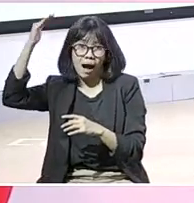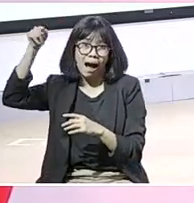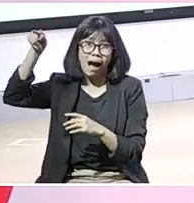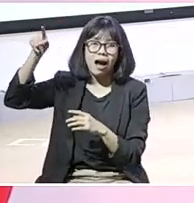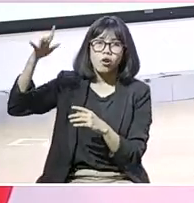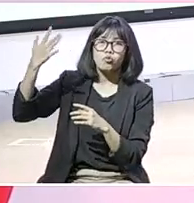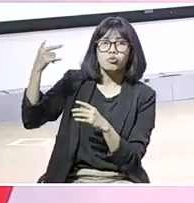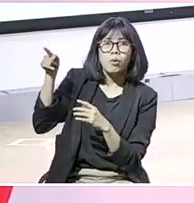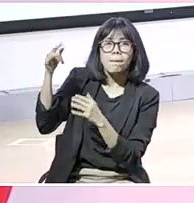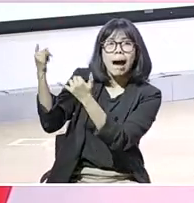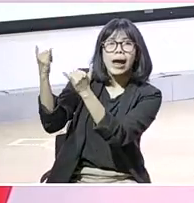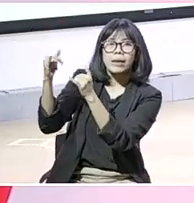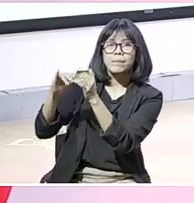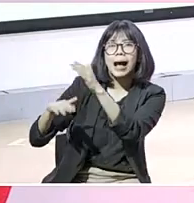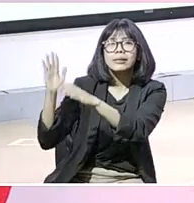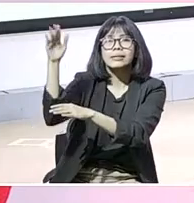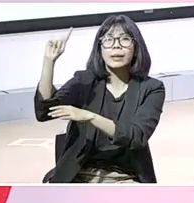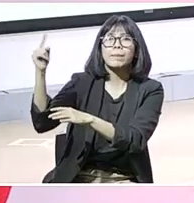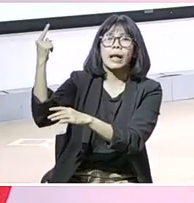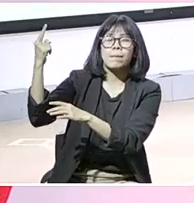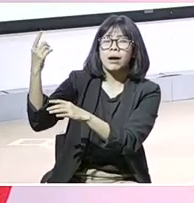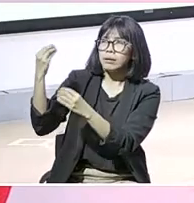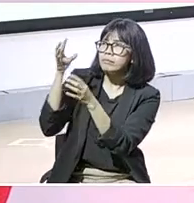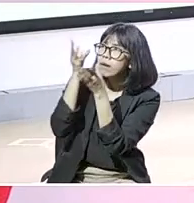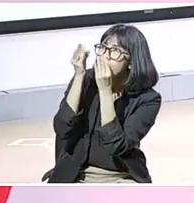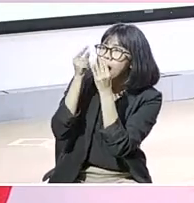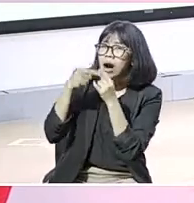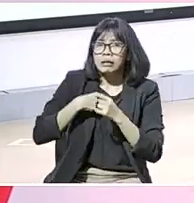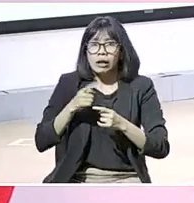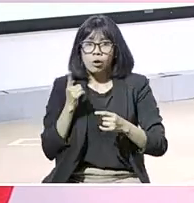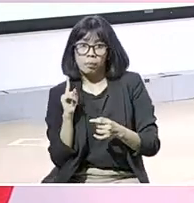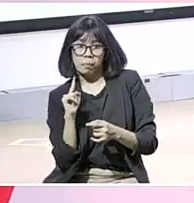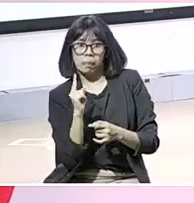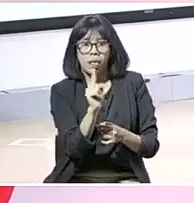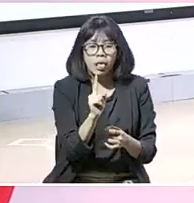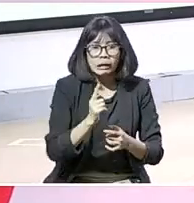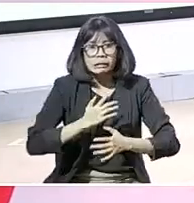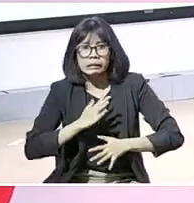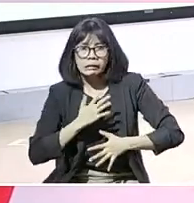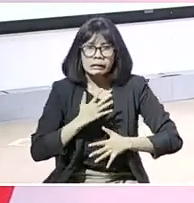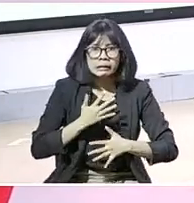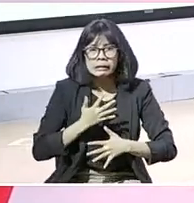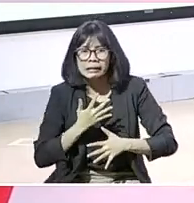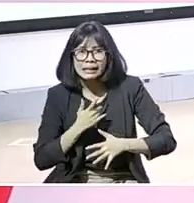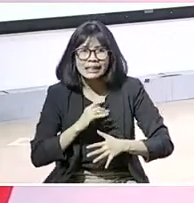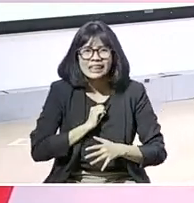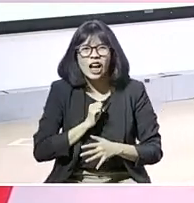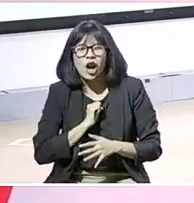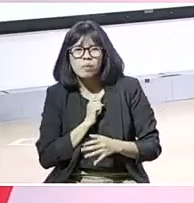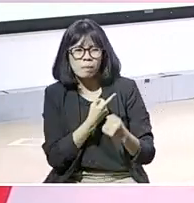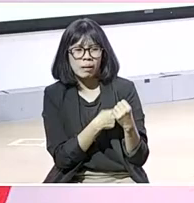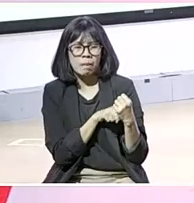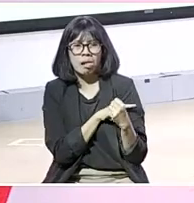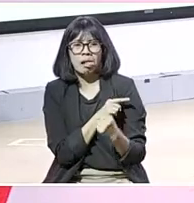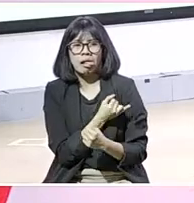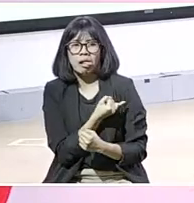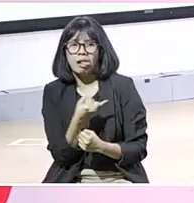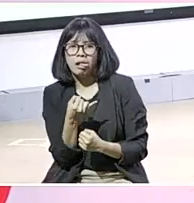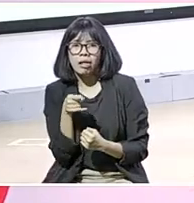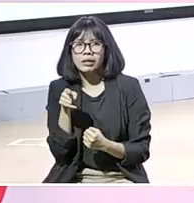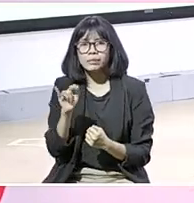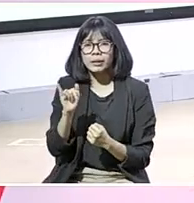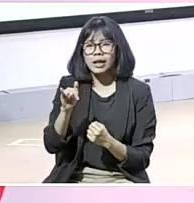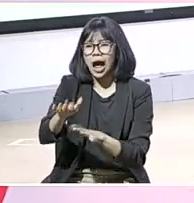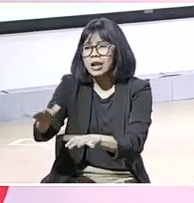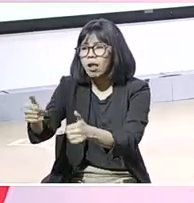not try it out? I remember I was really nervous. I couldn't even form my body to do a layup just because I wasn't skilled like the other kids.